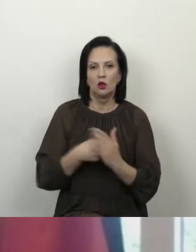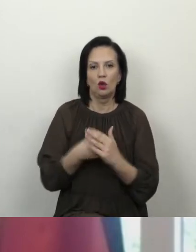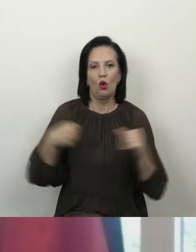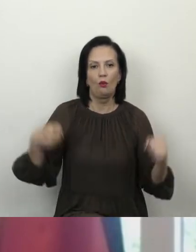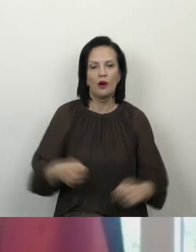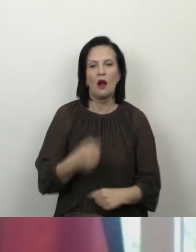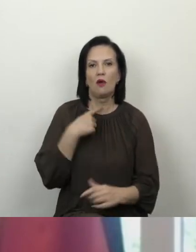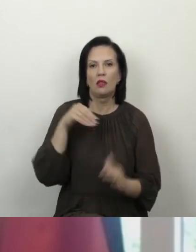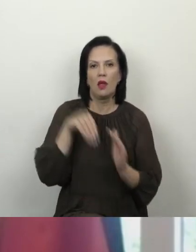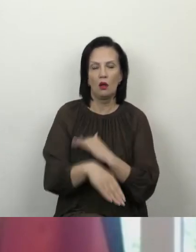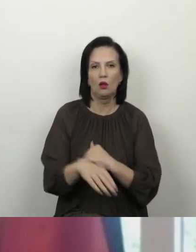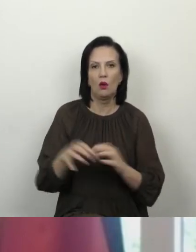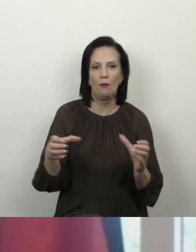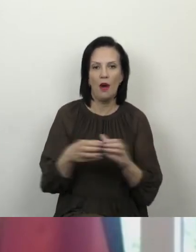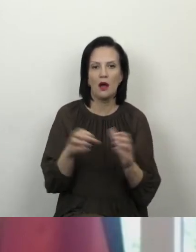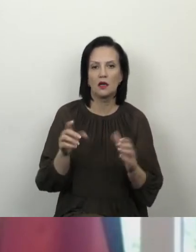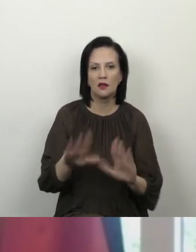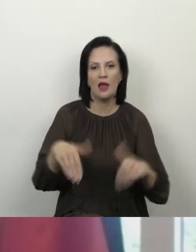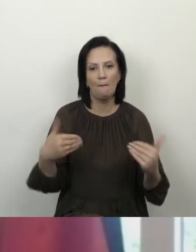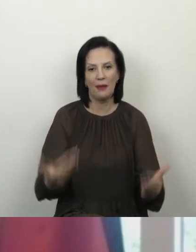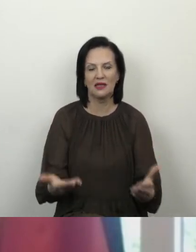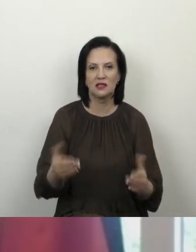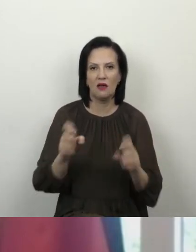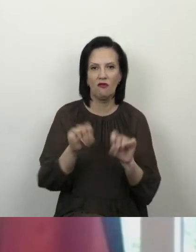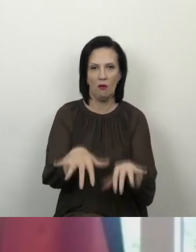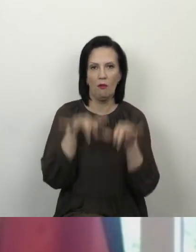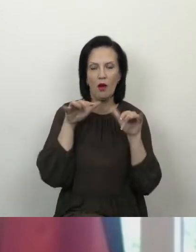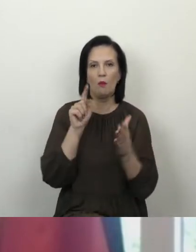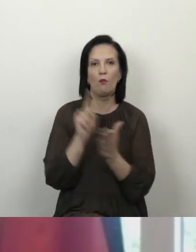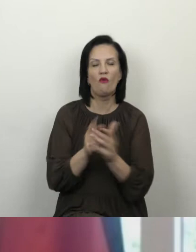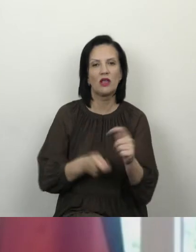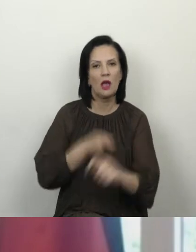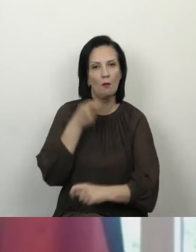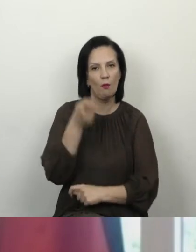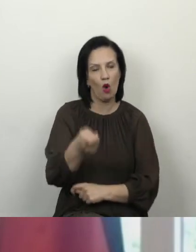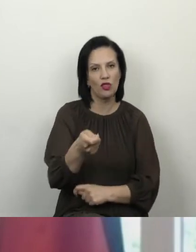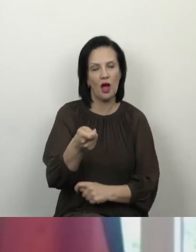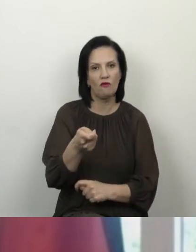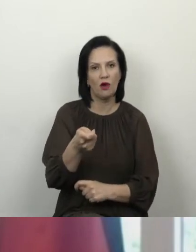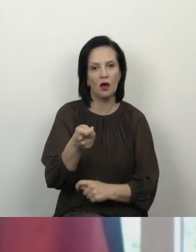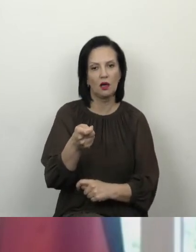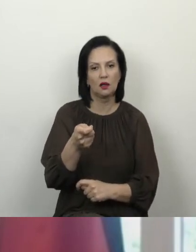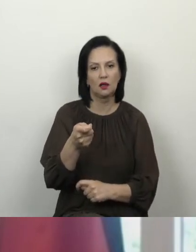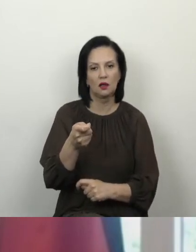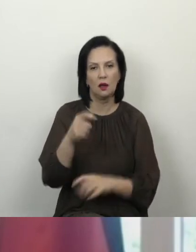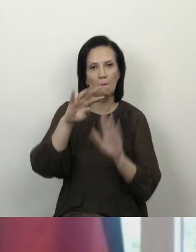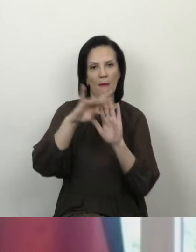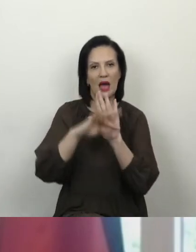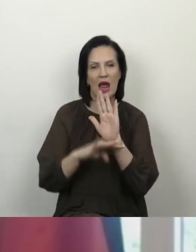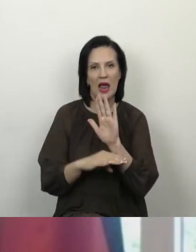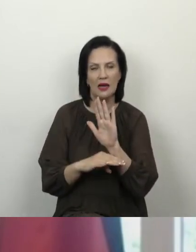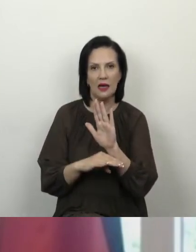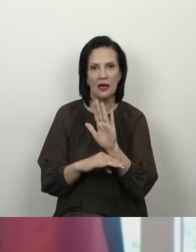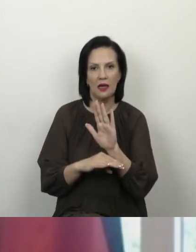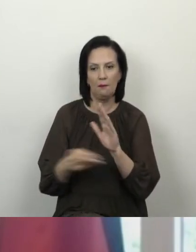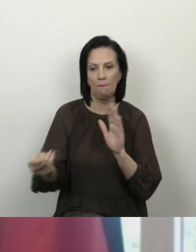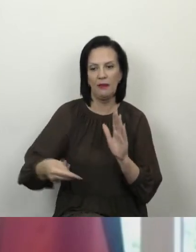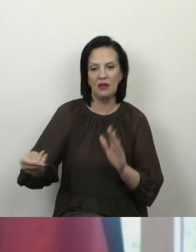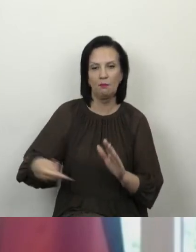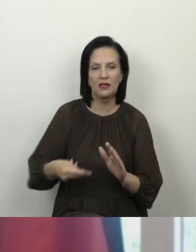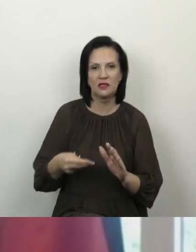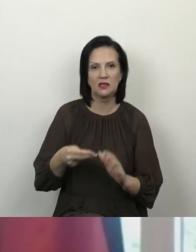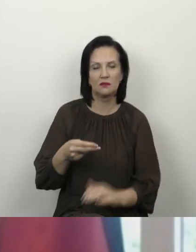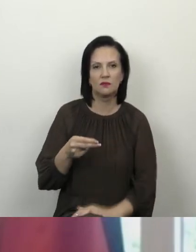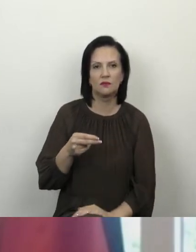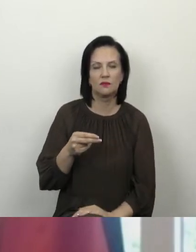Parliament must submit a list with signatures of eligible voters who want to support a